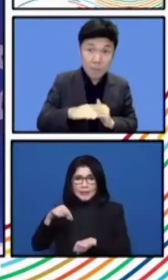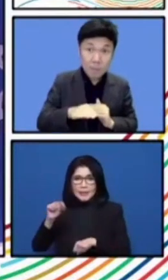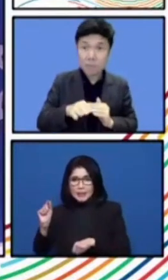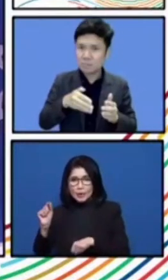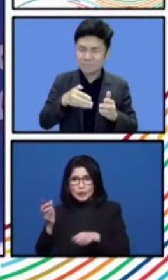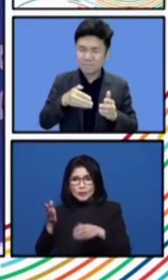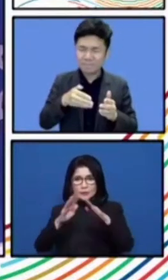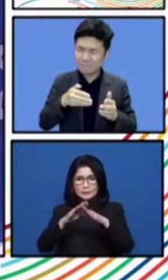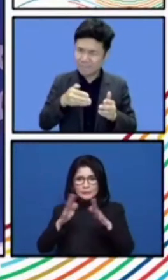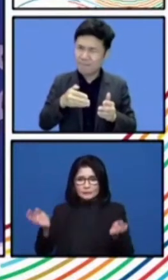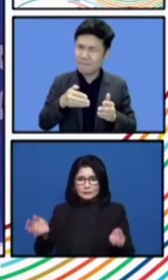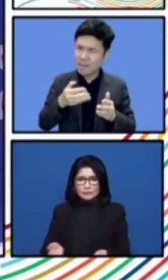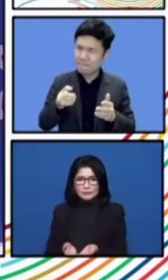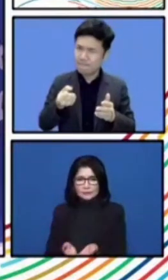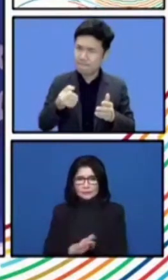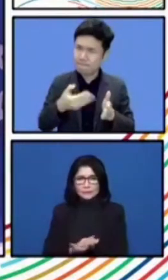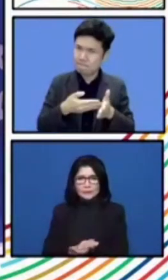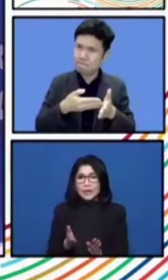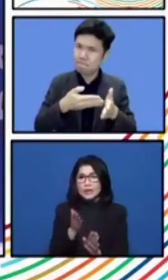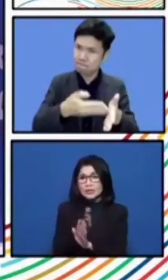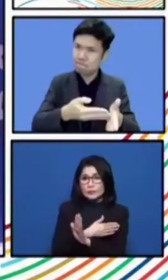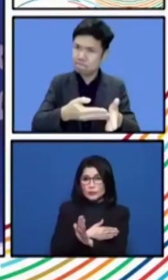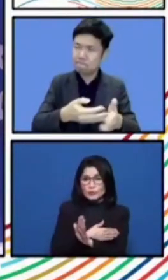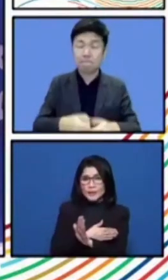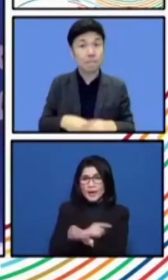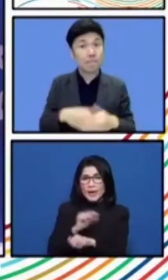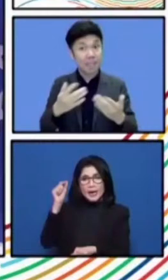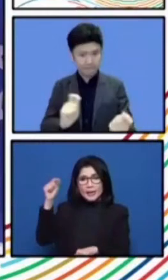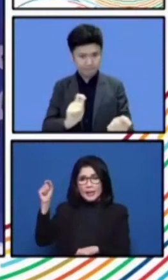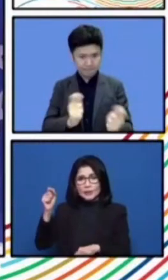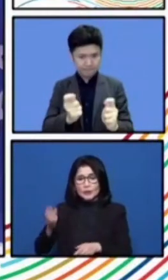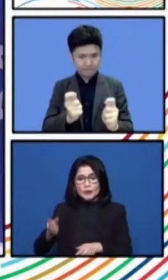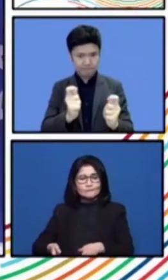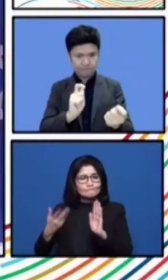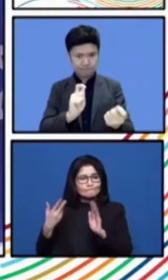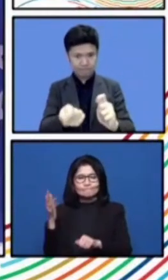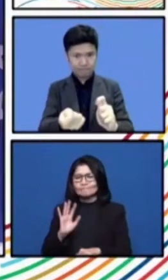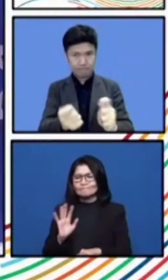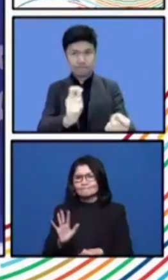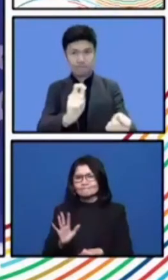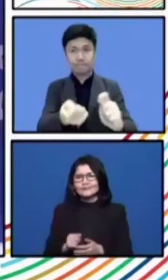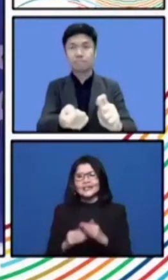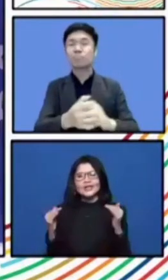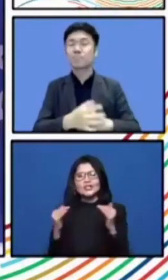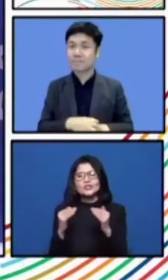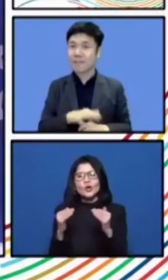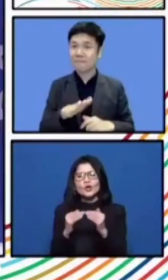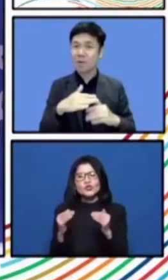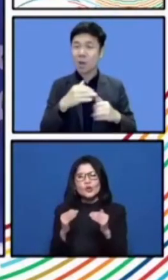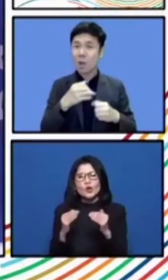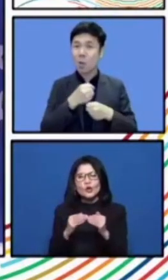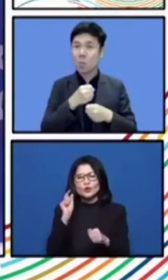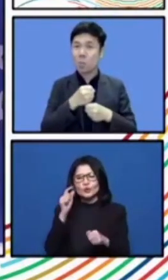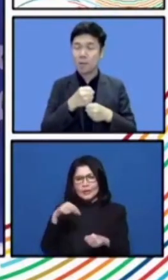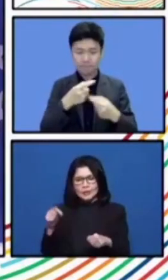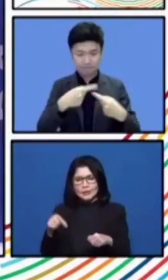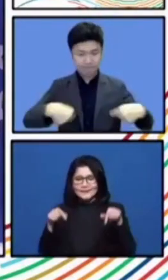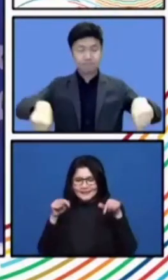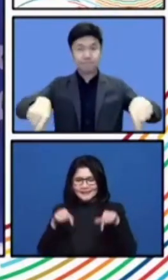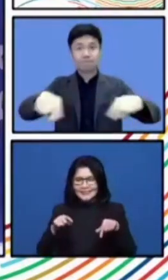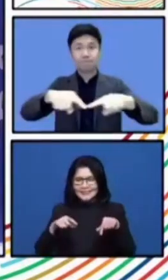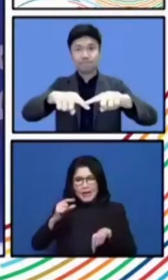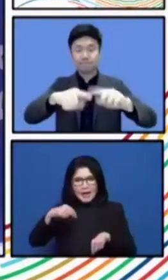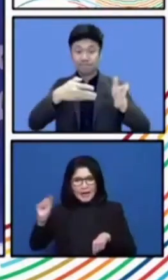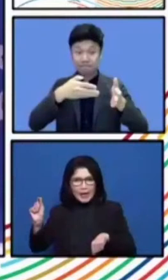so we are currently doing rehabilitations in in the offices we also have trained together